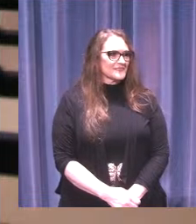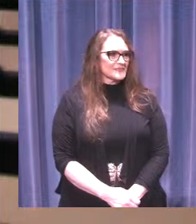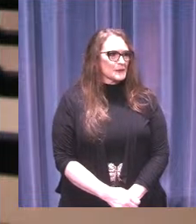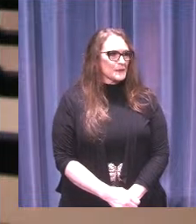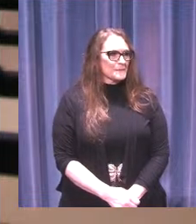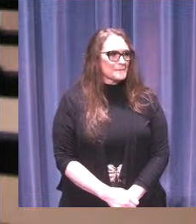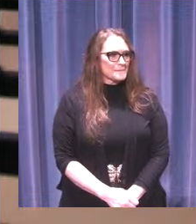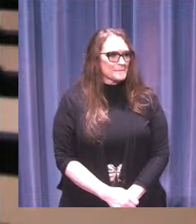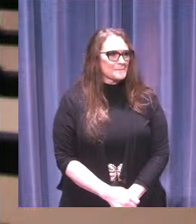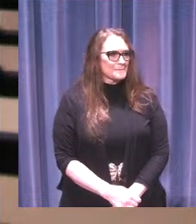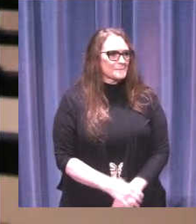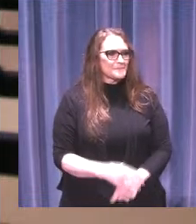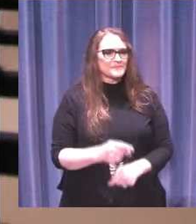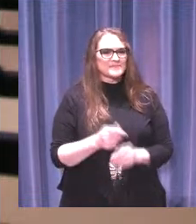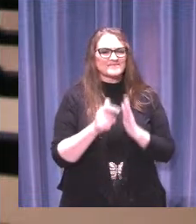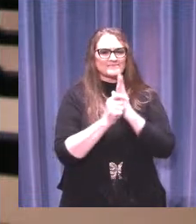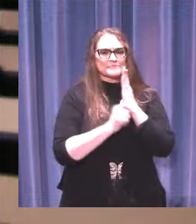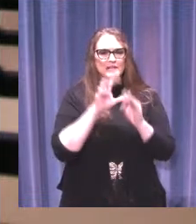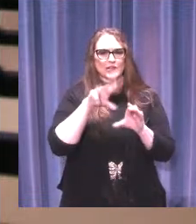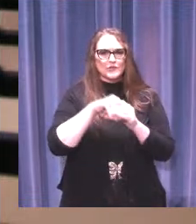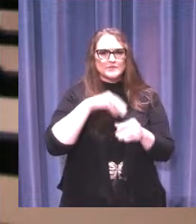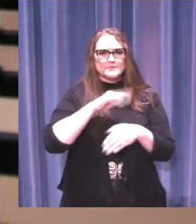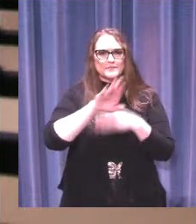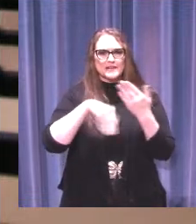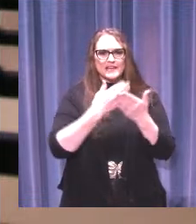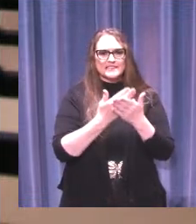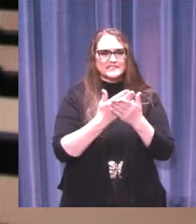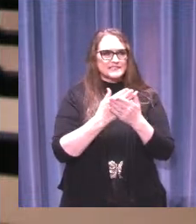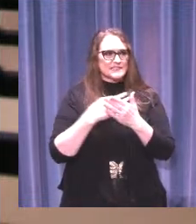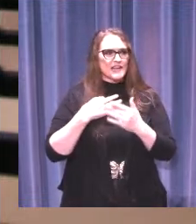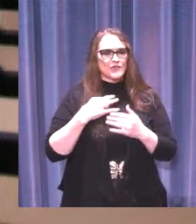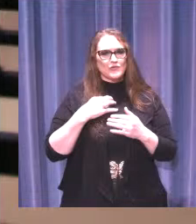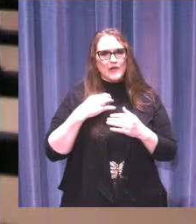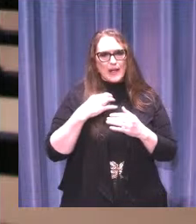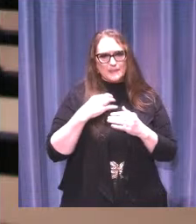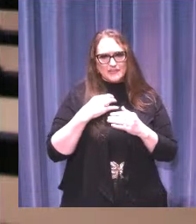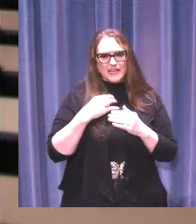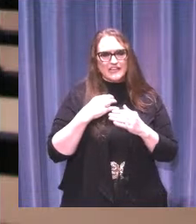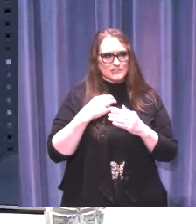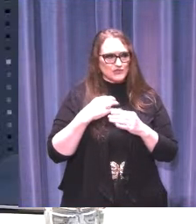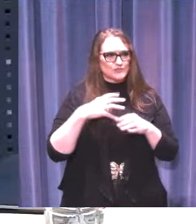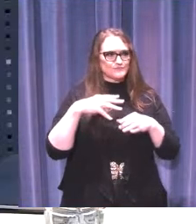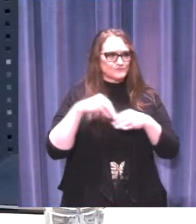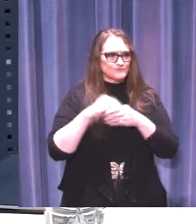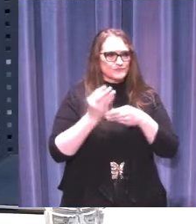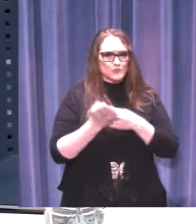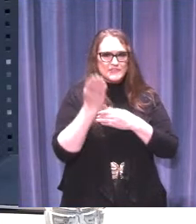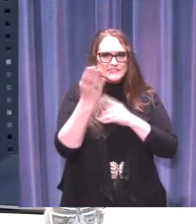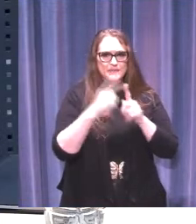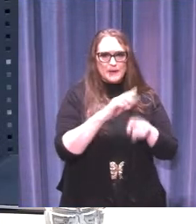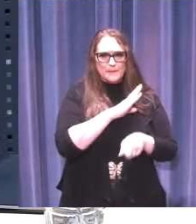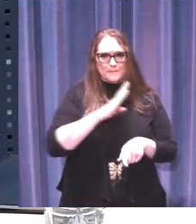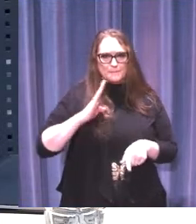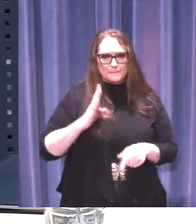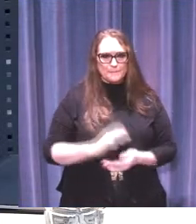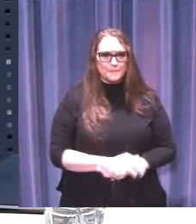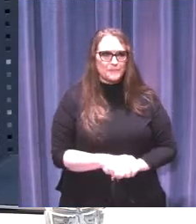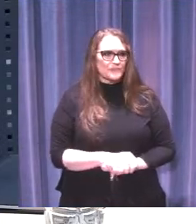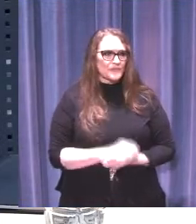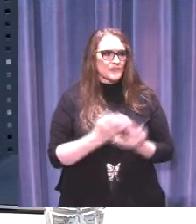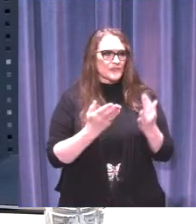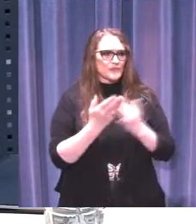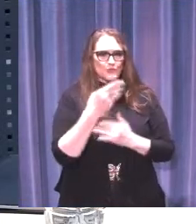The packet includes my entire application package, which was submitted to the board through the